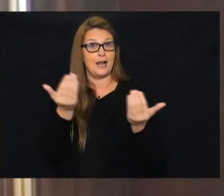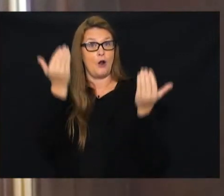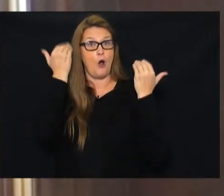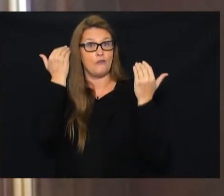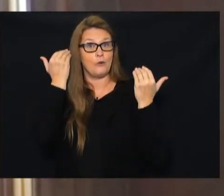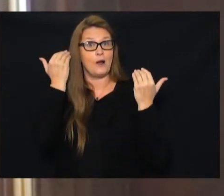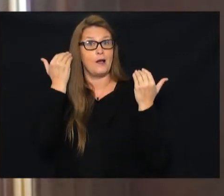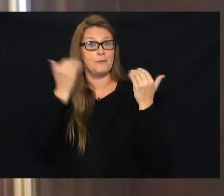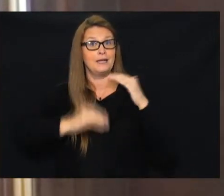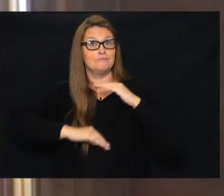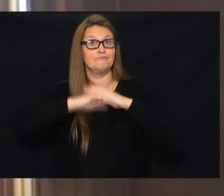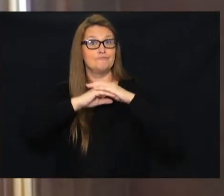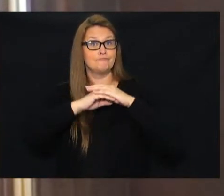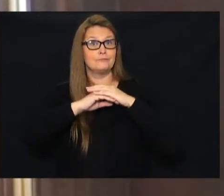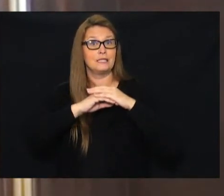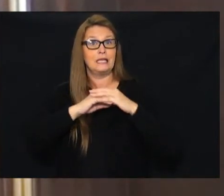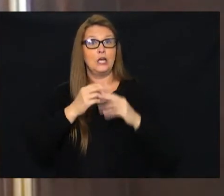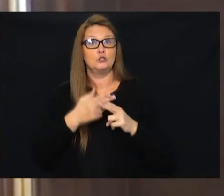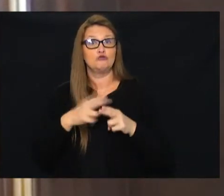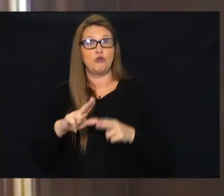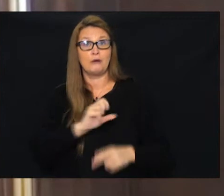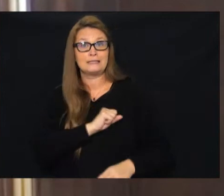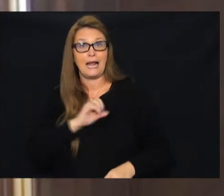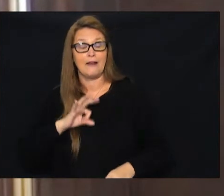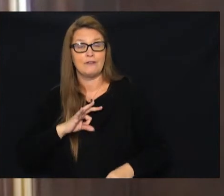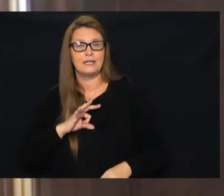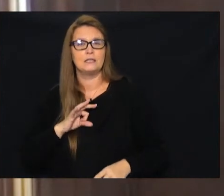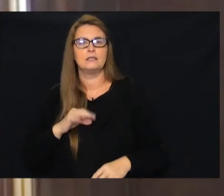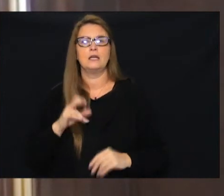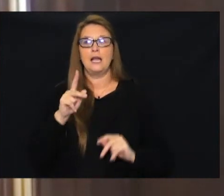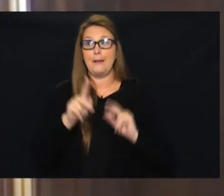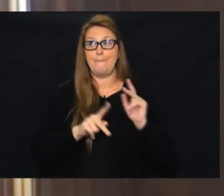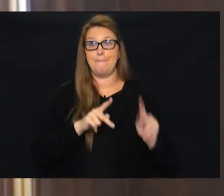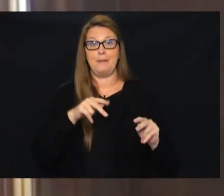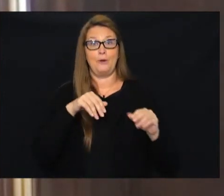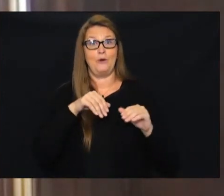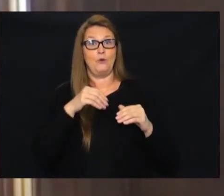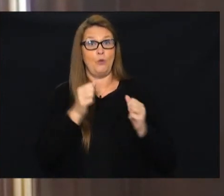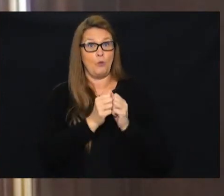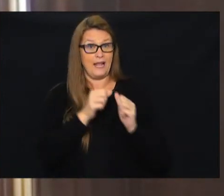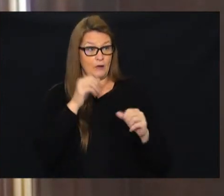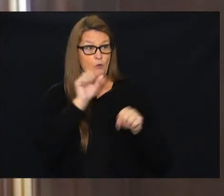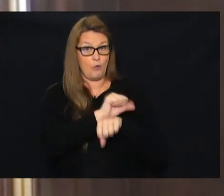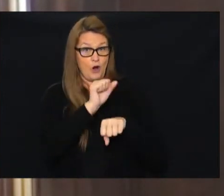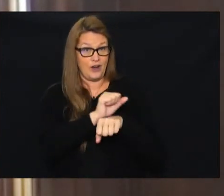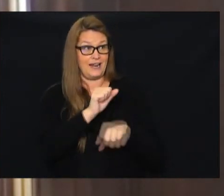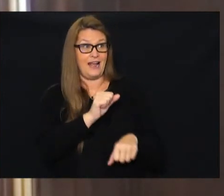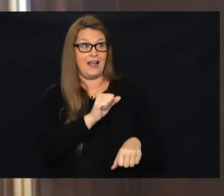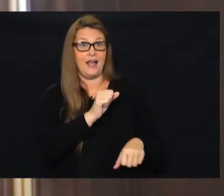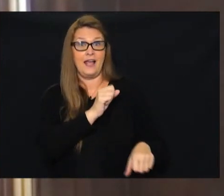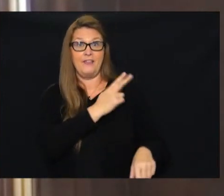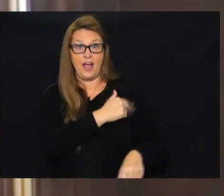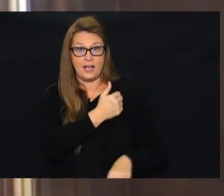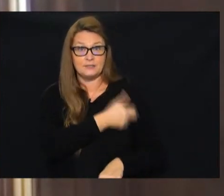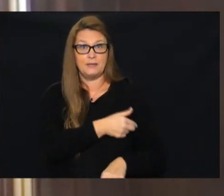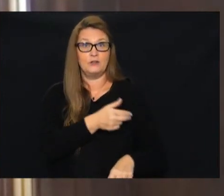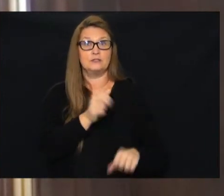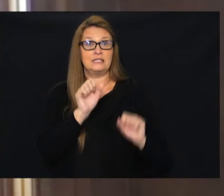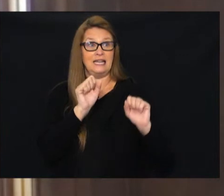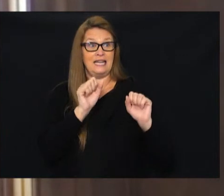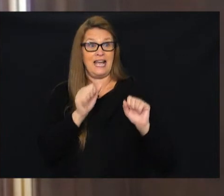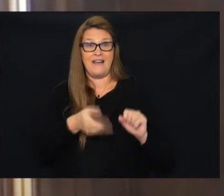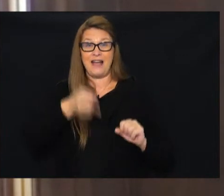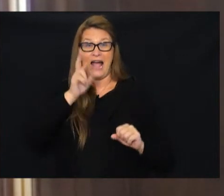is also low and people who work in hospitals are susceptible to being infected by the Omicron variant